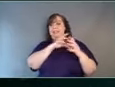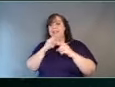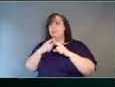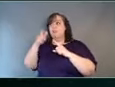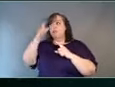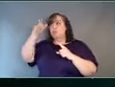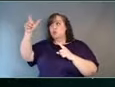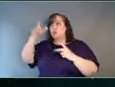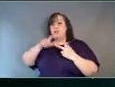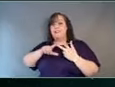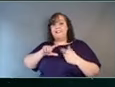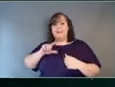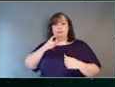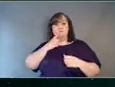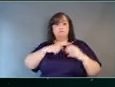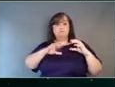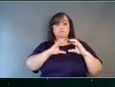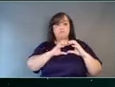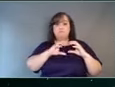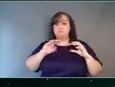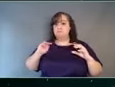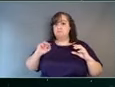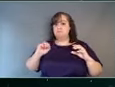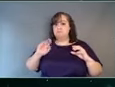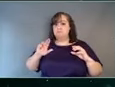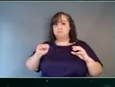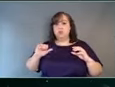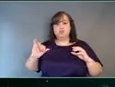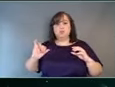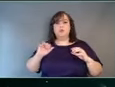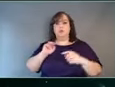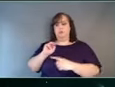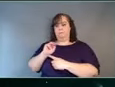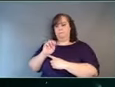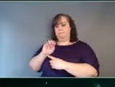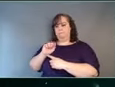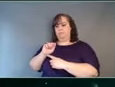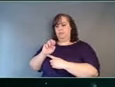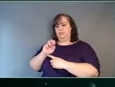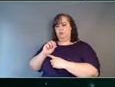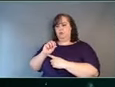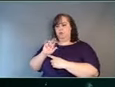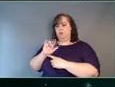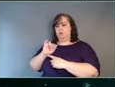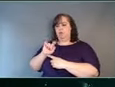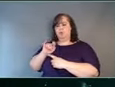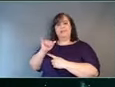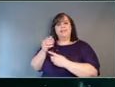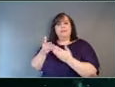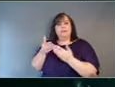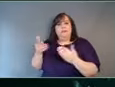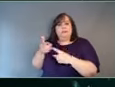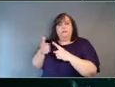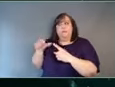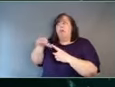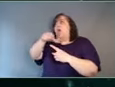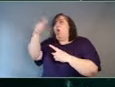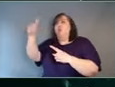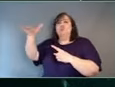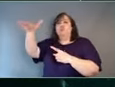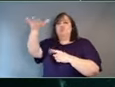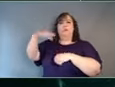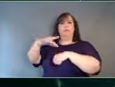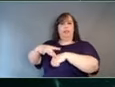even Mars. And so meteorites, again, just kind of refer to material from other planetary objects that originated elsewhere that has landed on